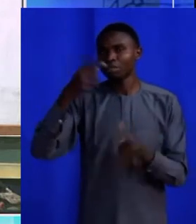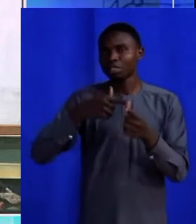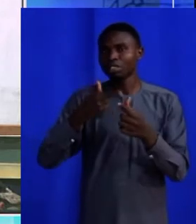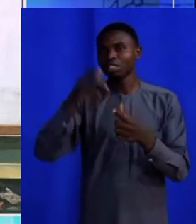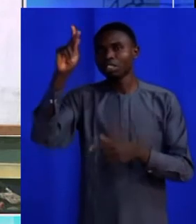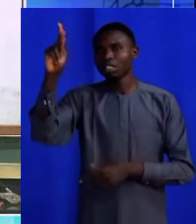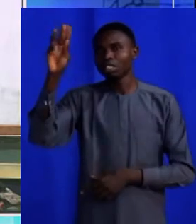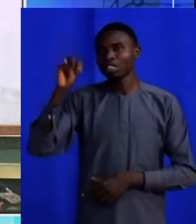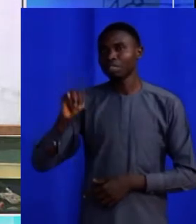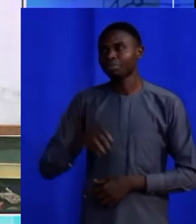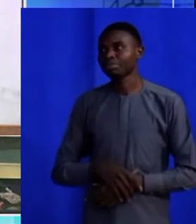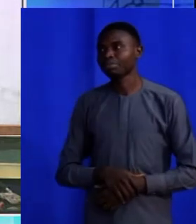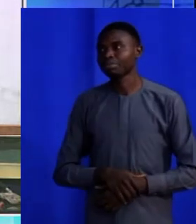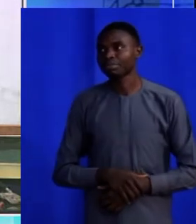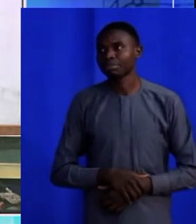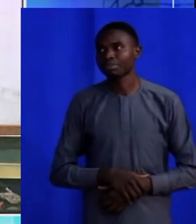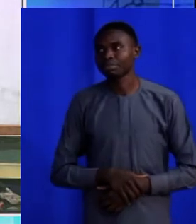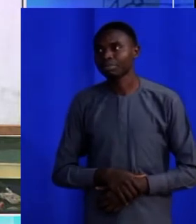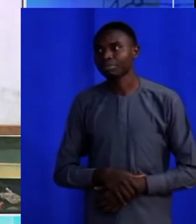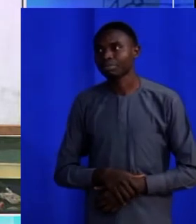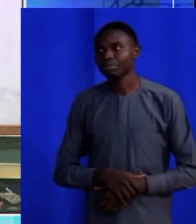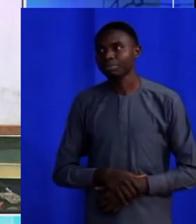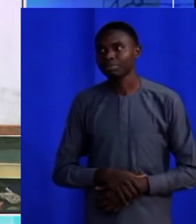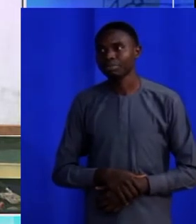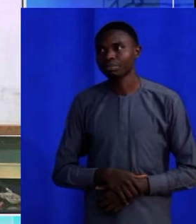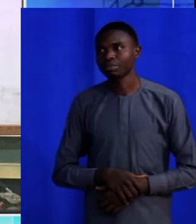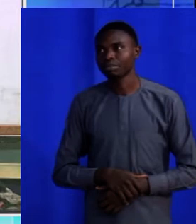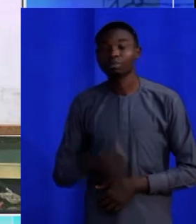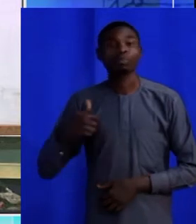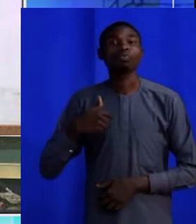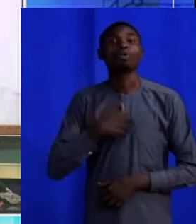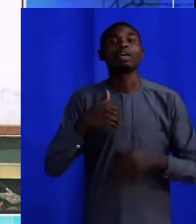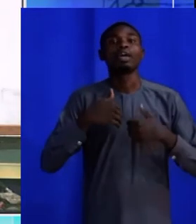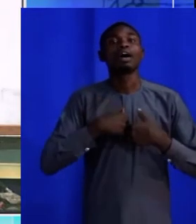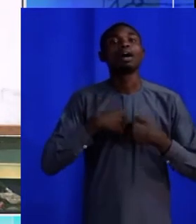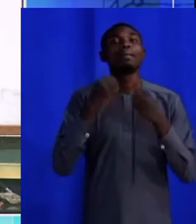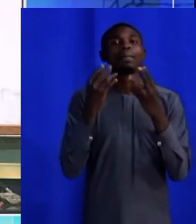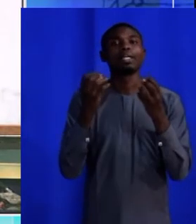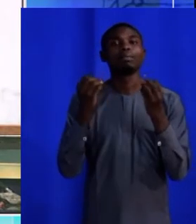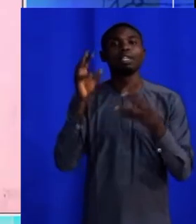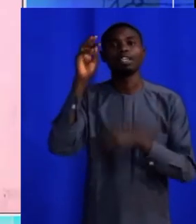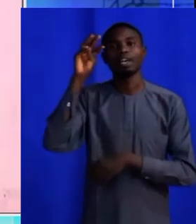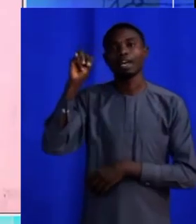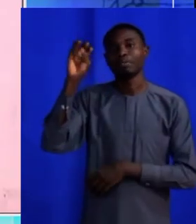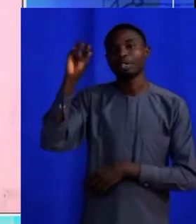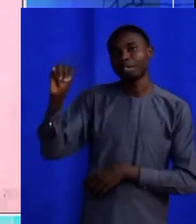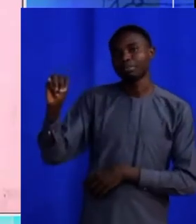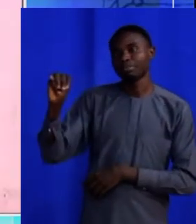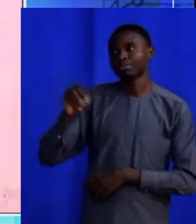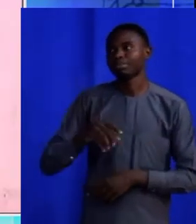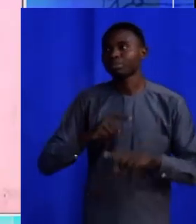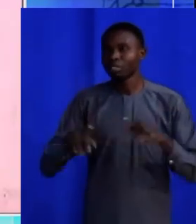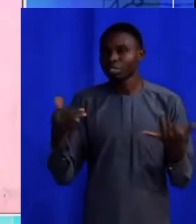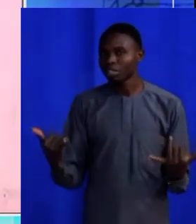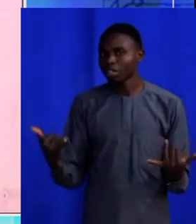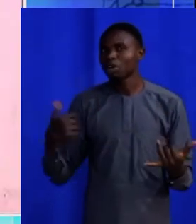goats, sheep, camels, and so on. Milk is the same. Meat and milk